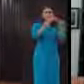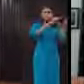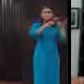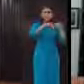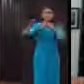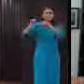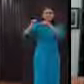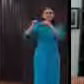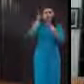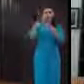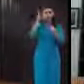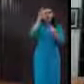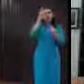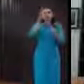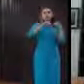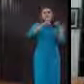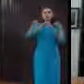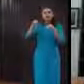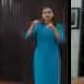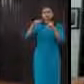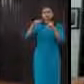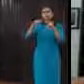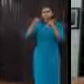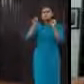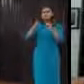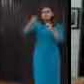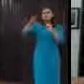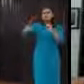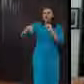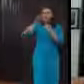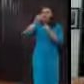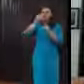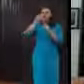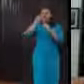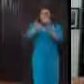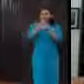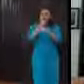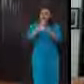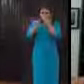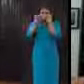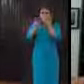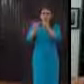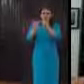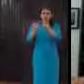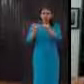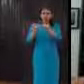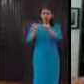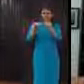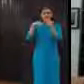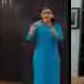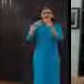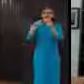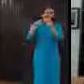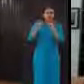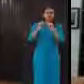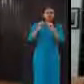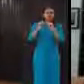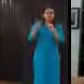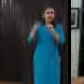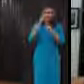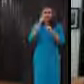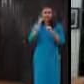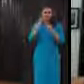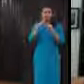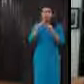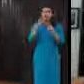Pakistan into Kashmir, that stayed there for 4 decades, for 40 years they were staying in Kashmir, and they had absolutely no right. They had no